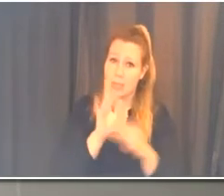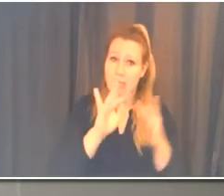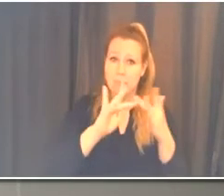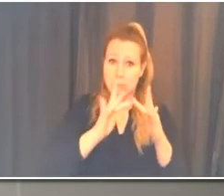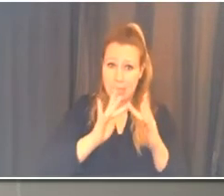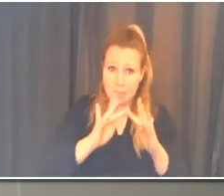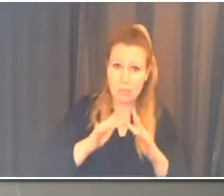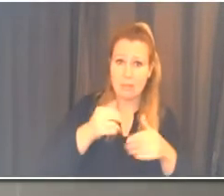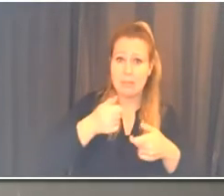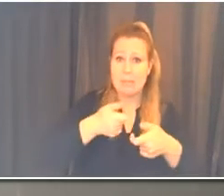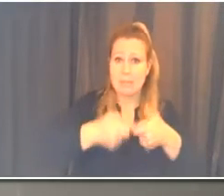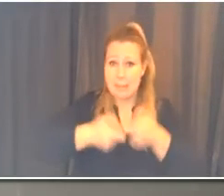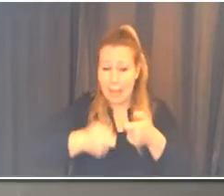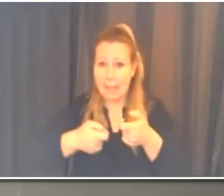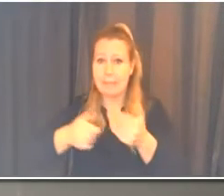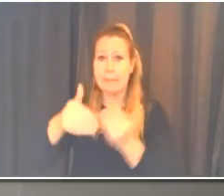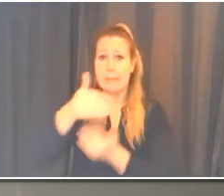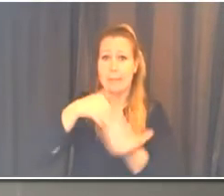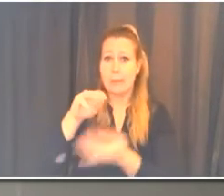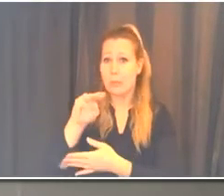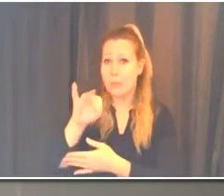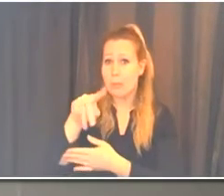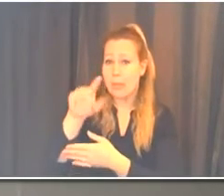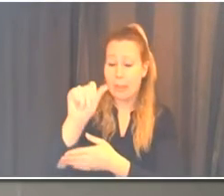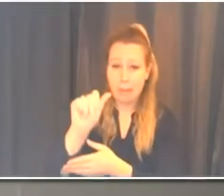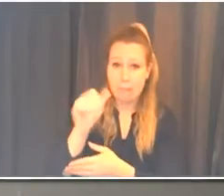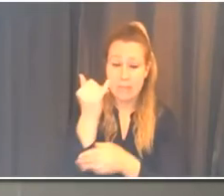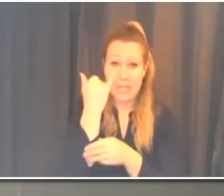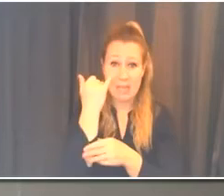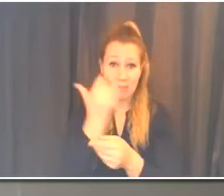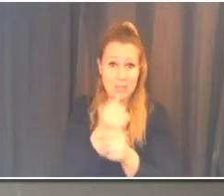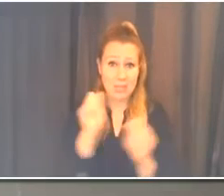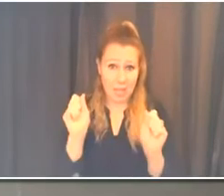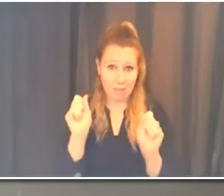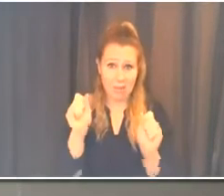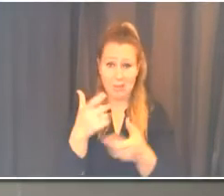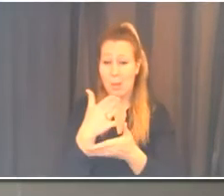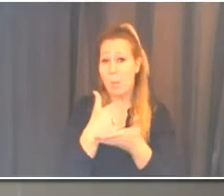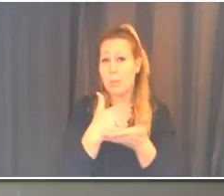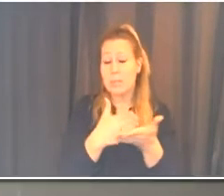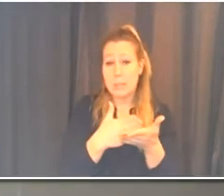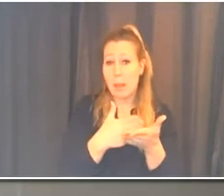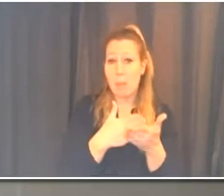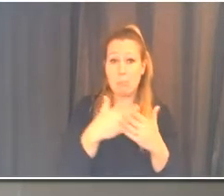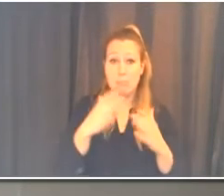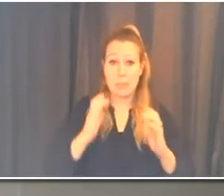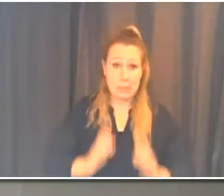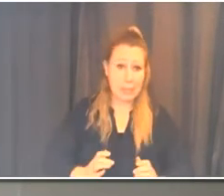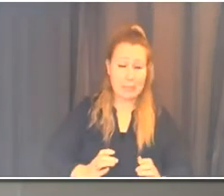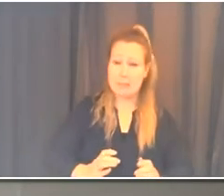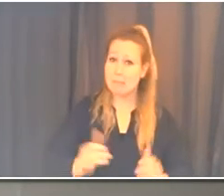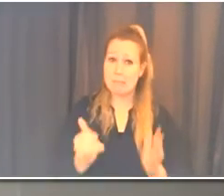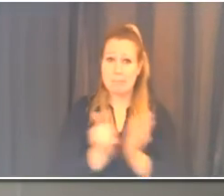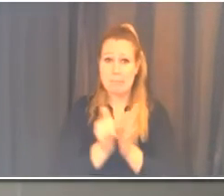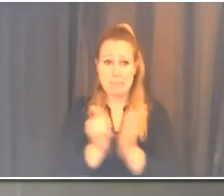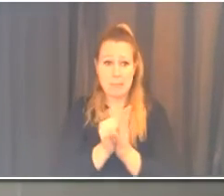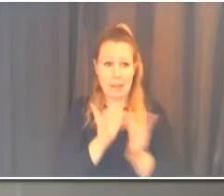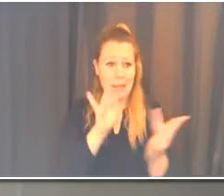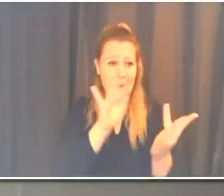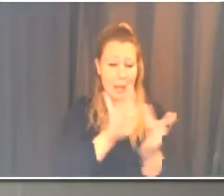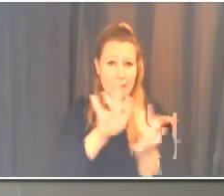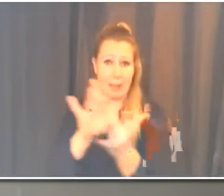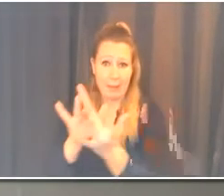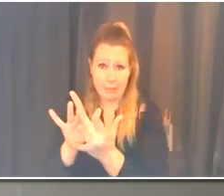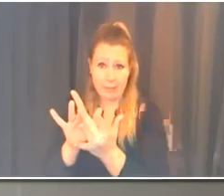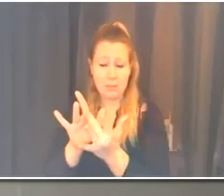so absolutely I think that we are going to have not only our client now that will need more help once the restrictions are lifted but there will be